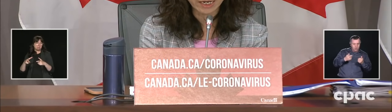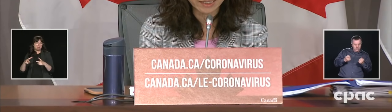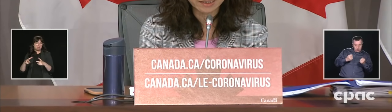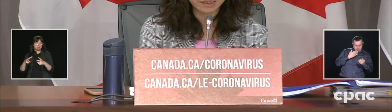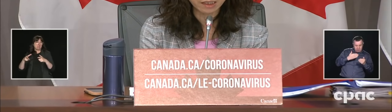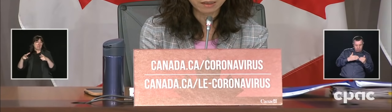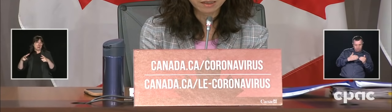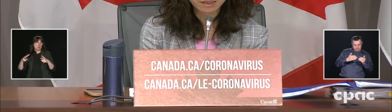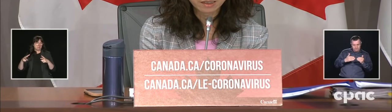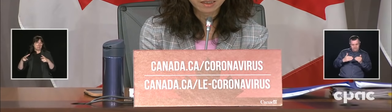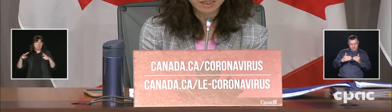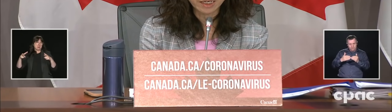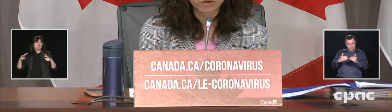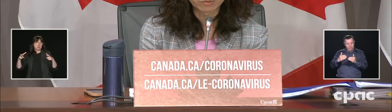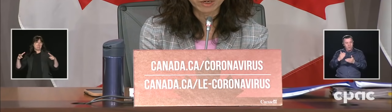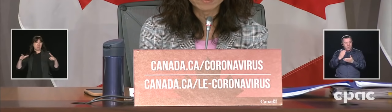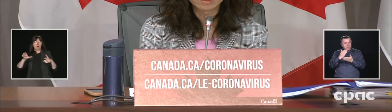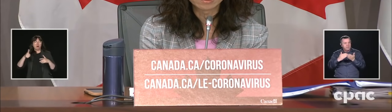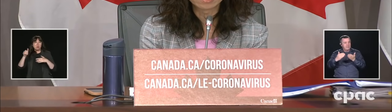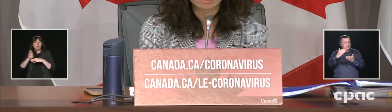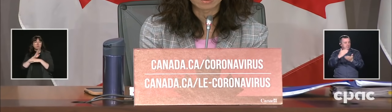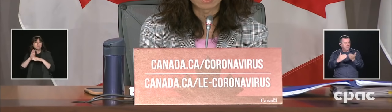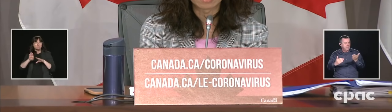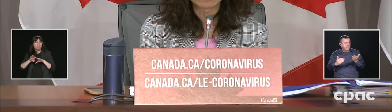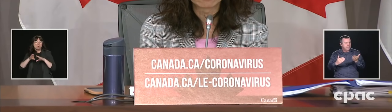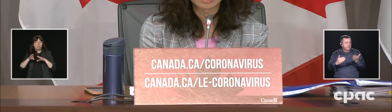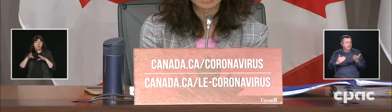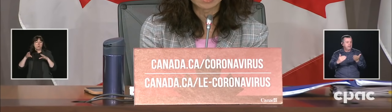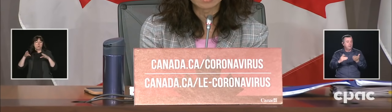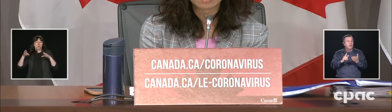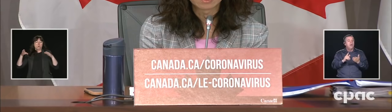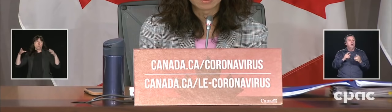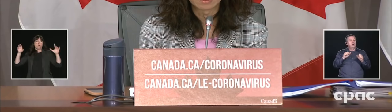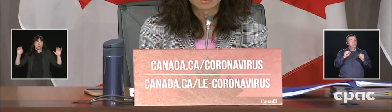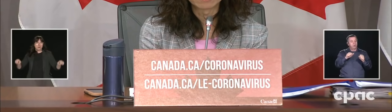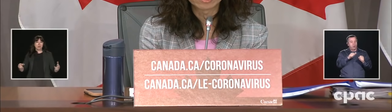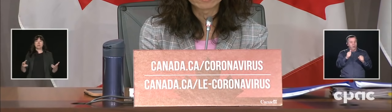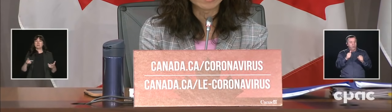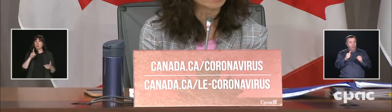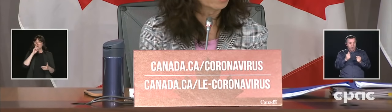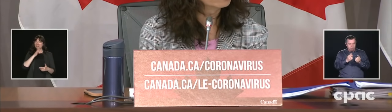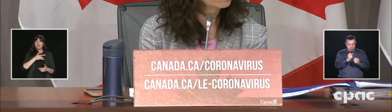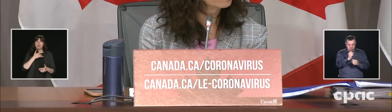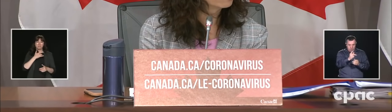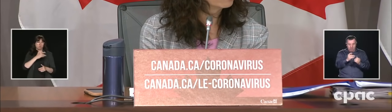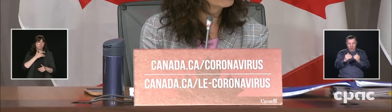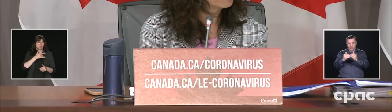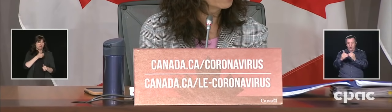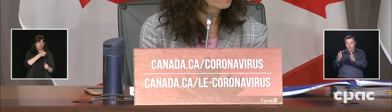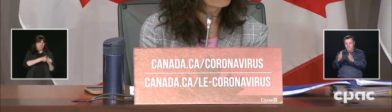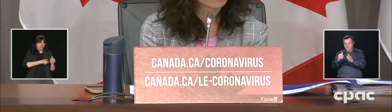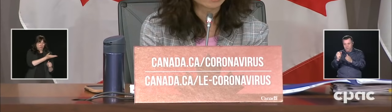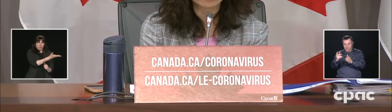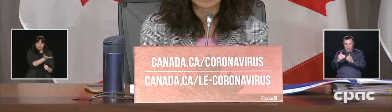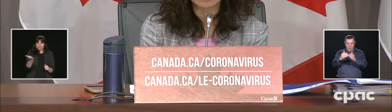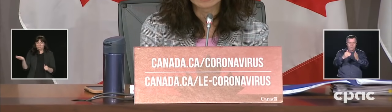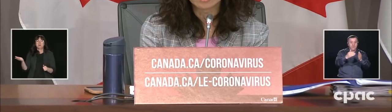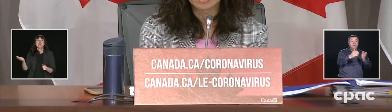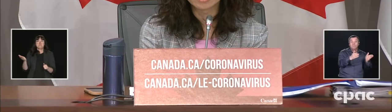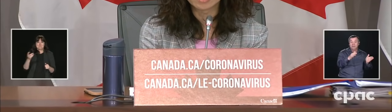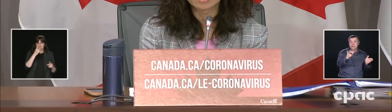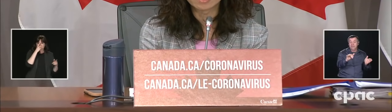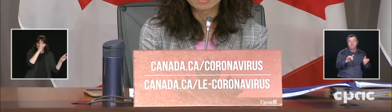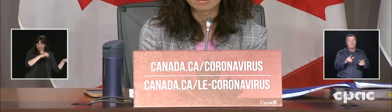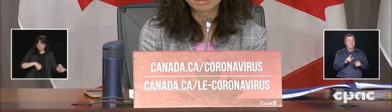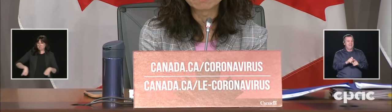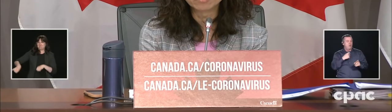well. So I see that all provinces are really sort of aligned with some of those public health criteria,